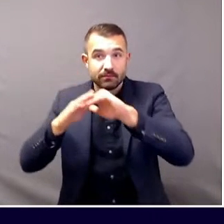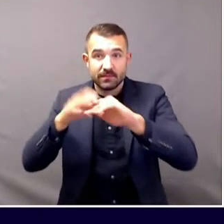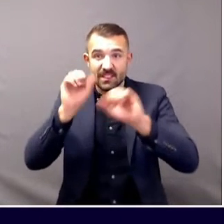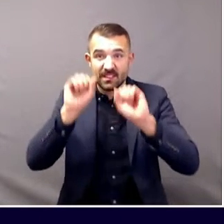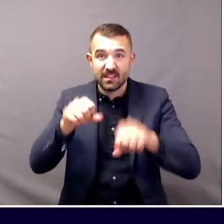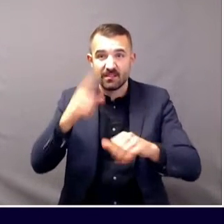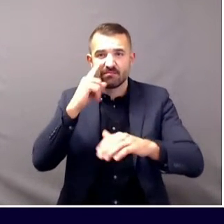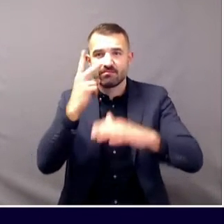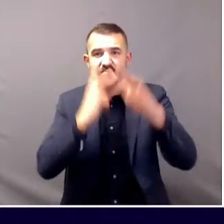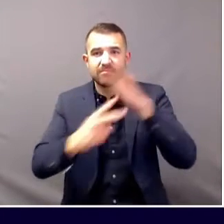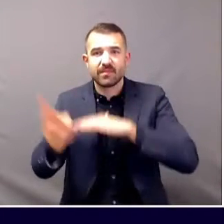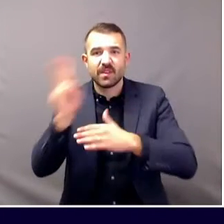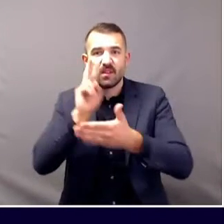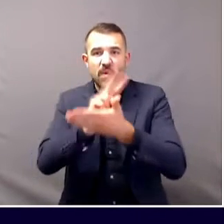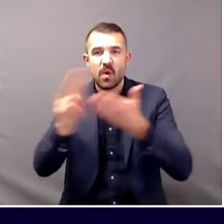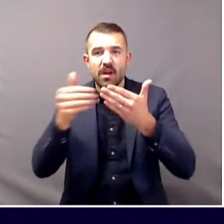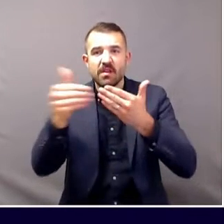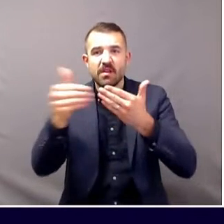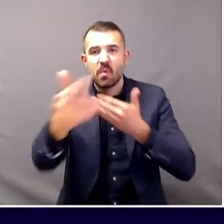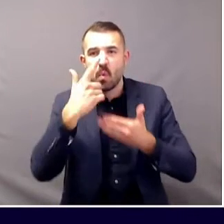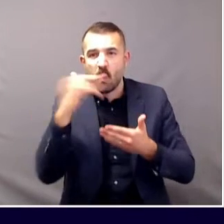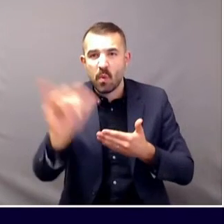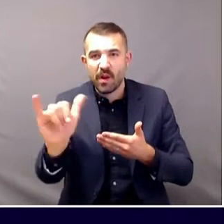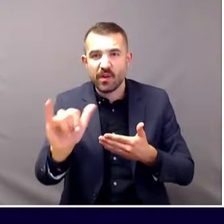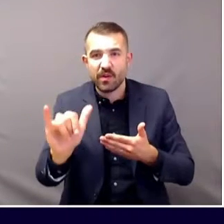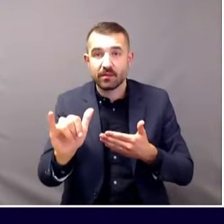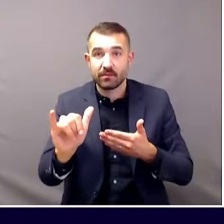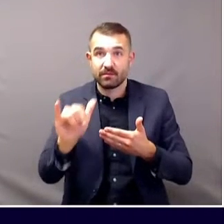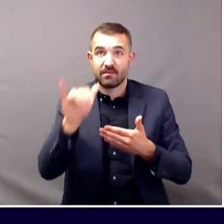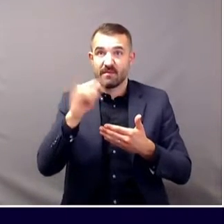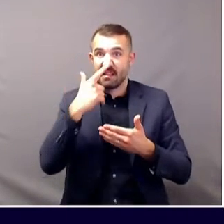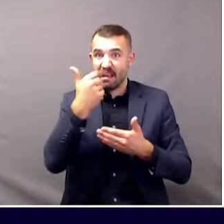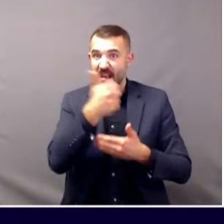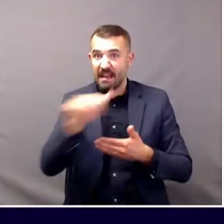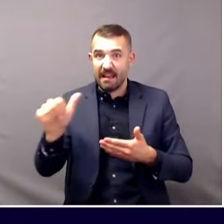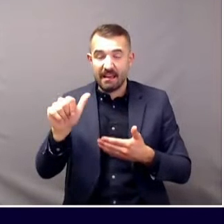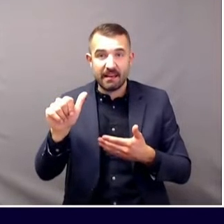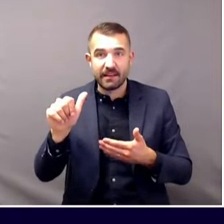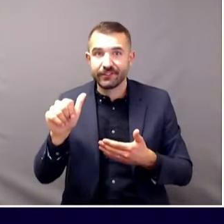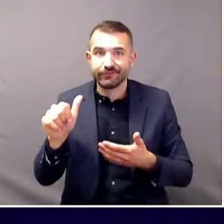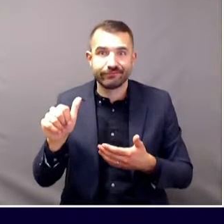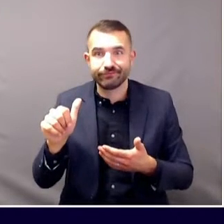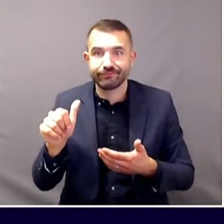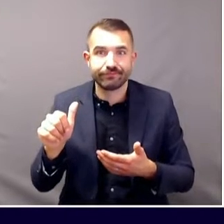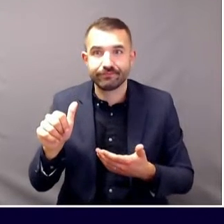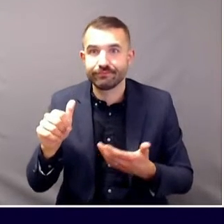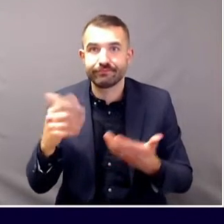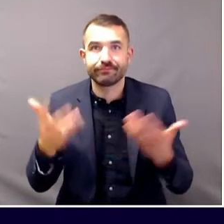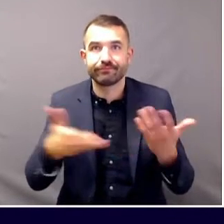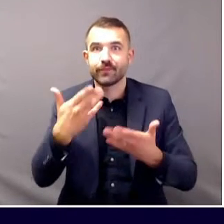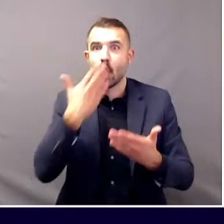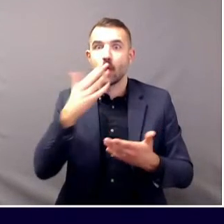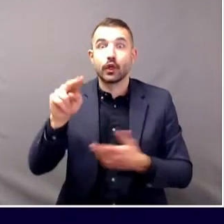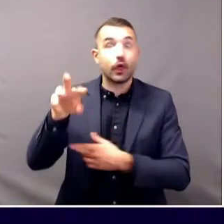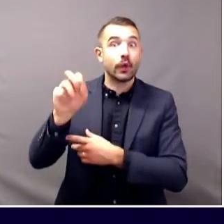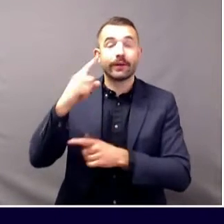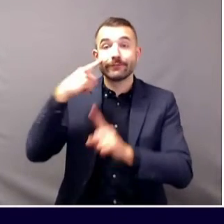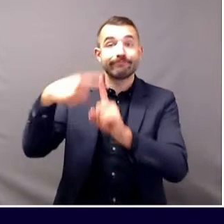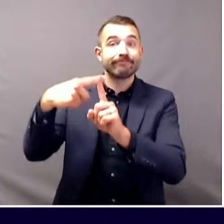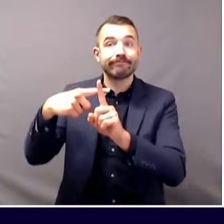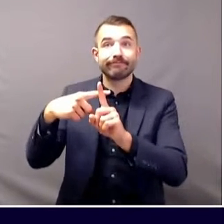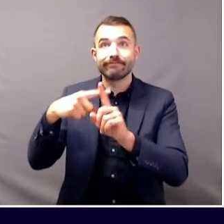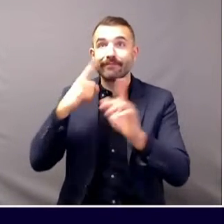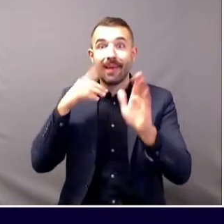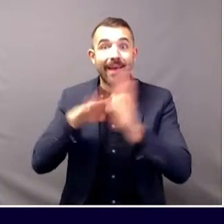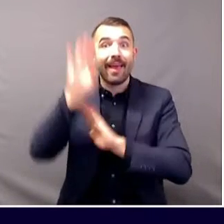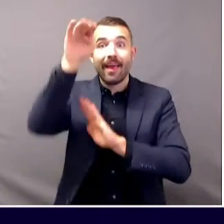do you see any indication in the metrics of any positive signs that more safety precautions are being embraced or that things could turn in a